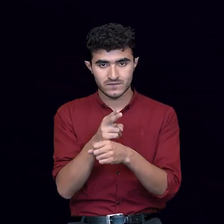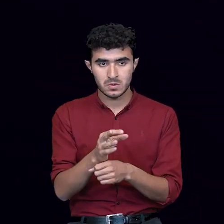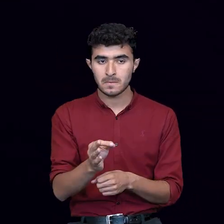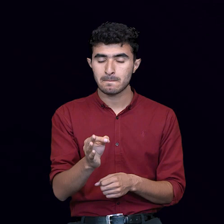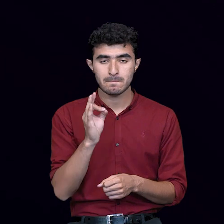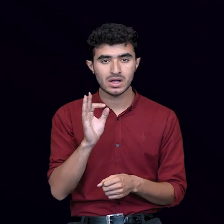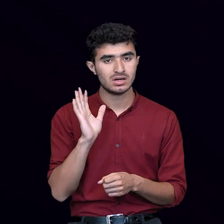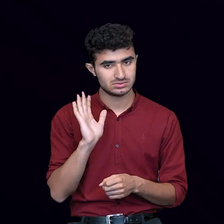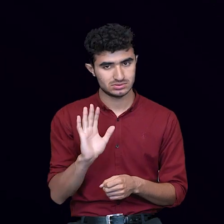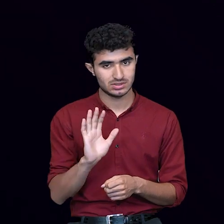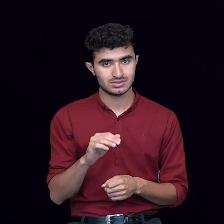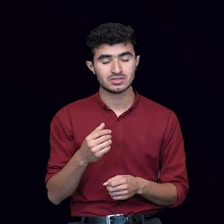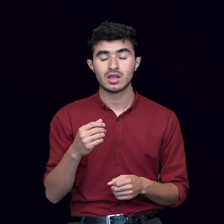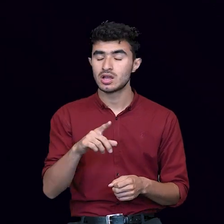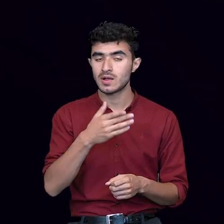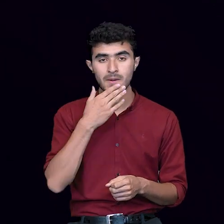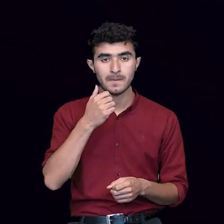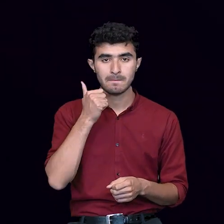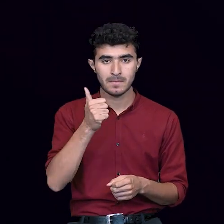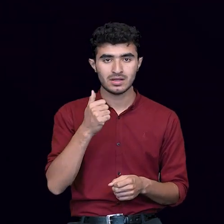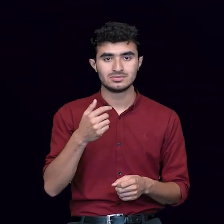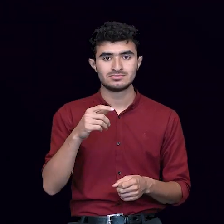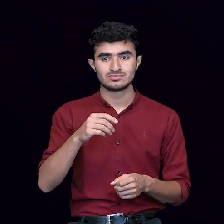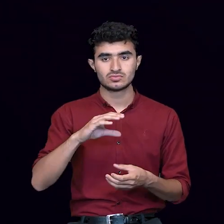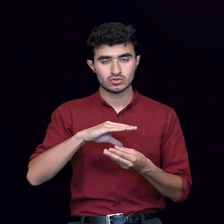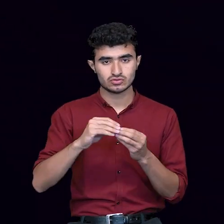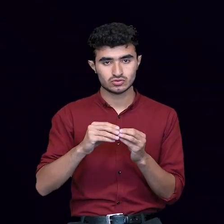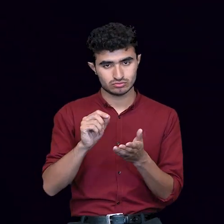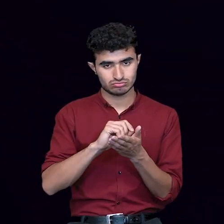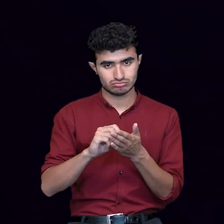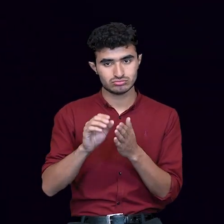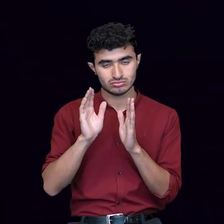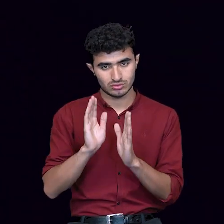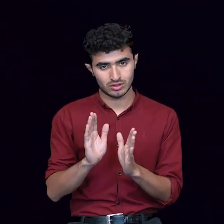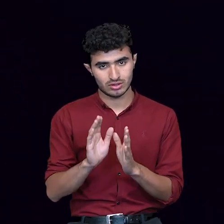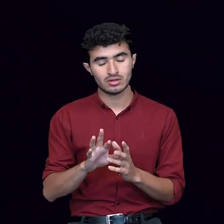are proper artists, who have amazing stories to tell,